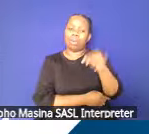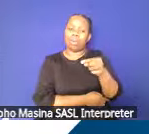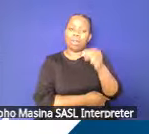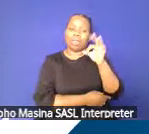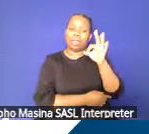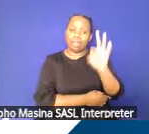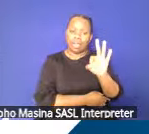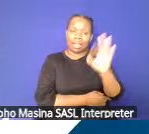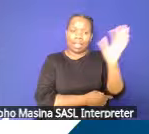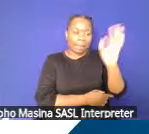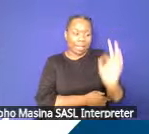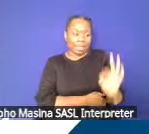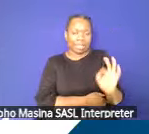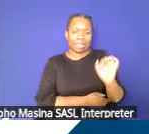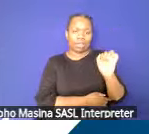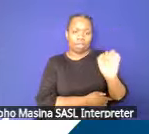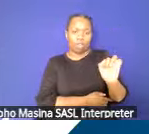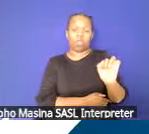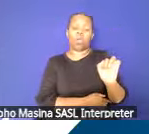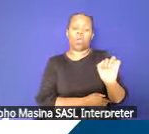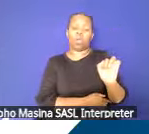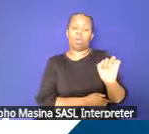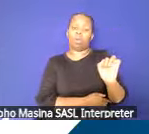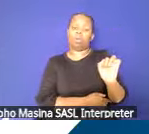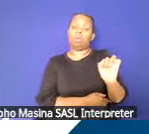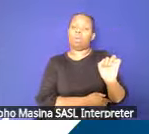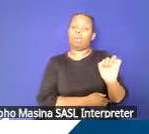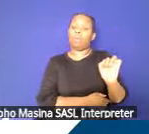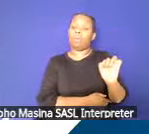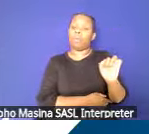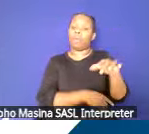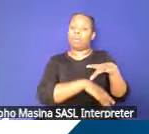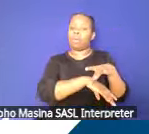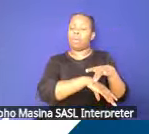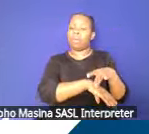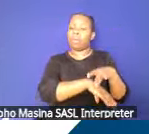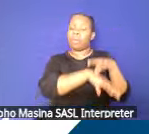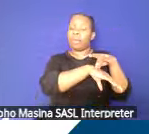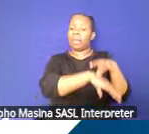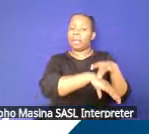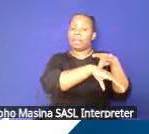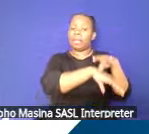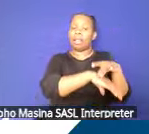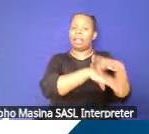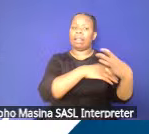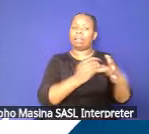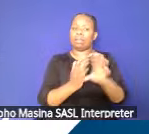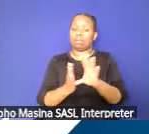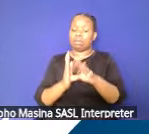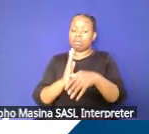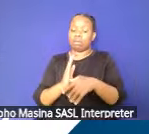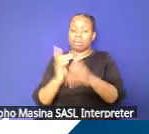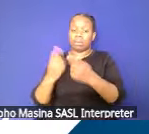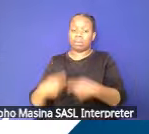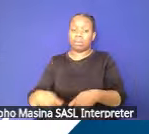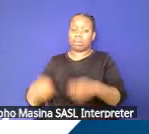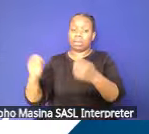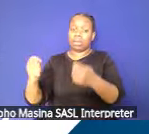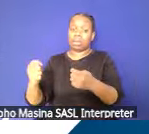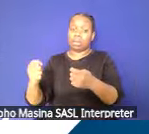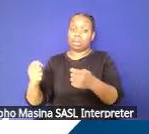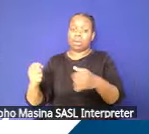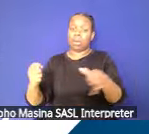your eligible medical and disability expenses. that you